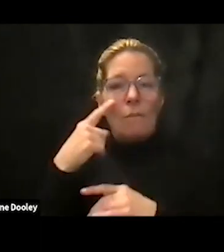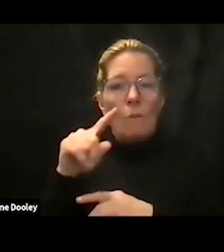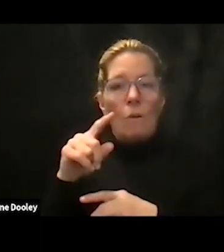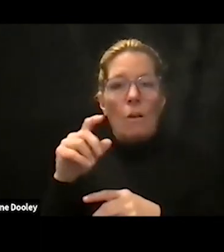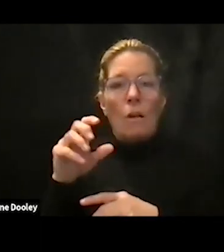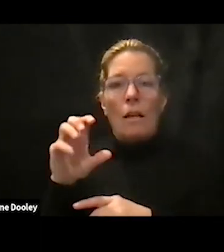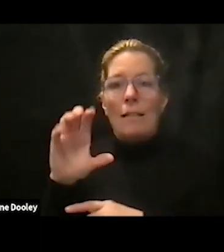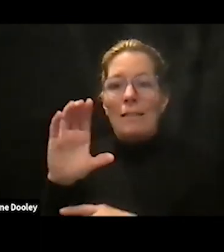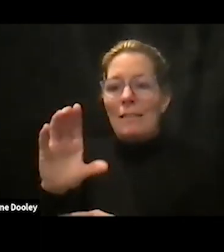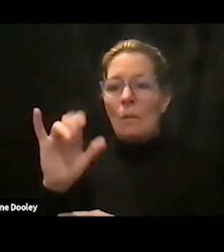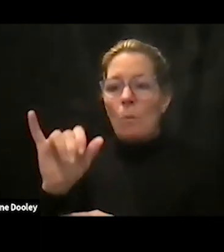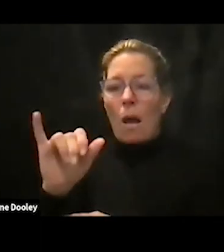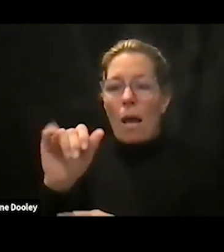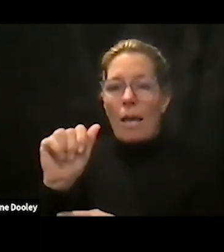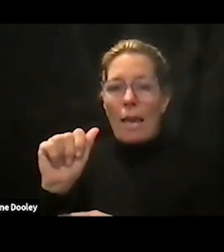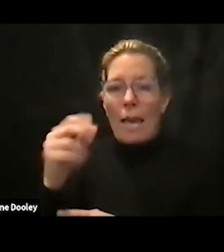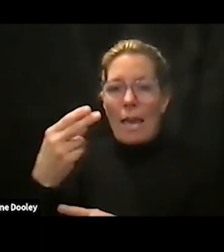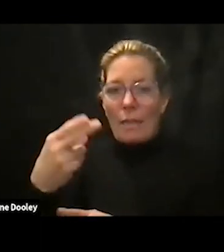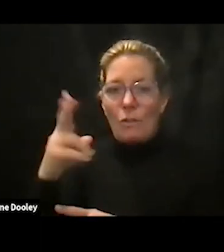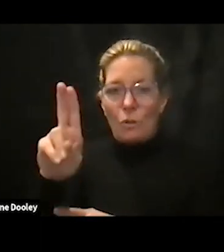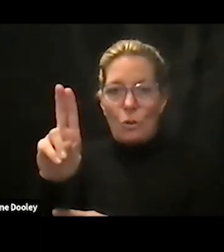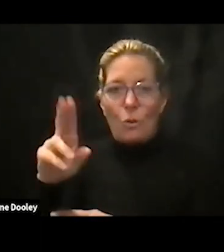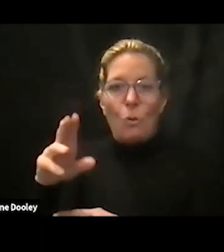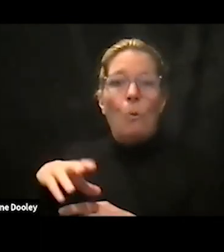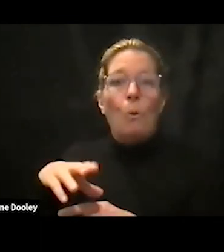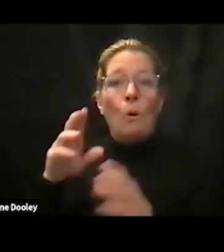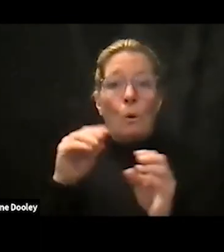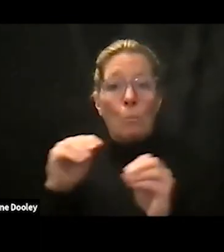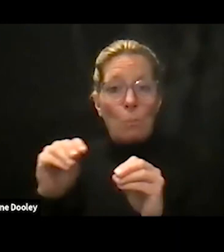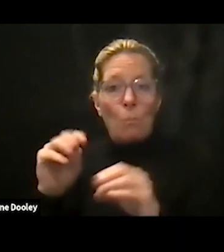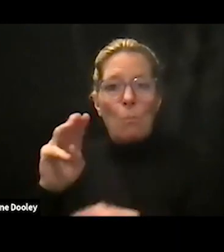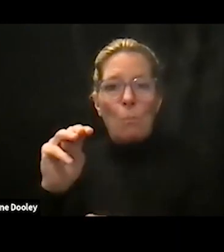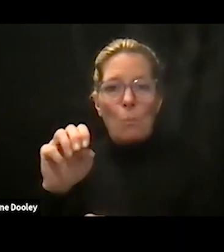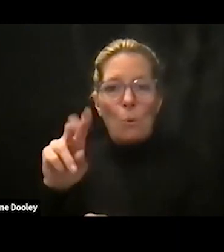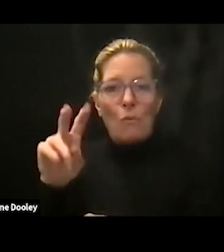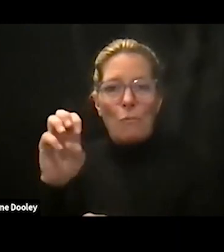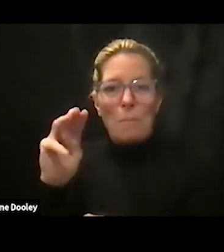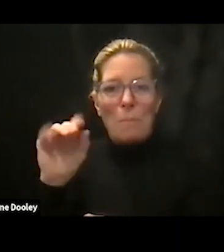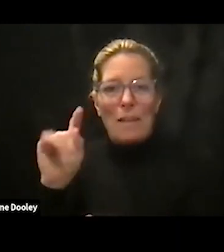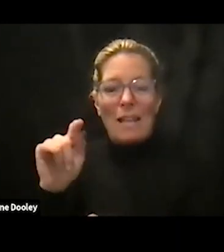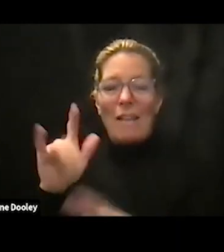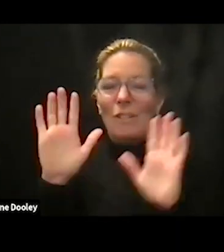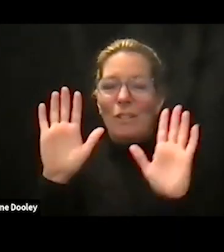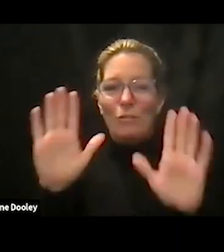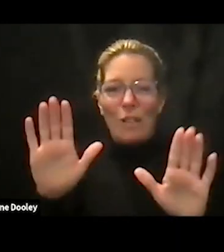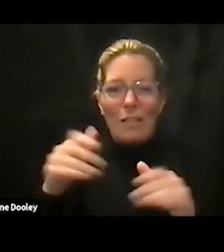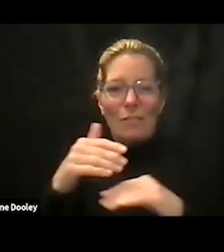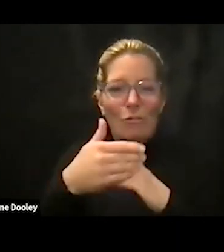CYHU movement, and have a great rest of your evening and please take care.